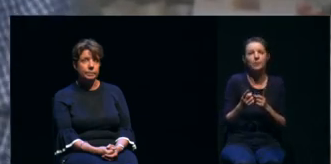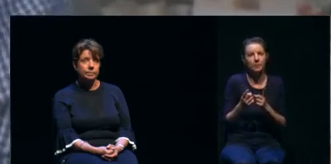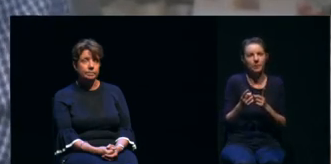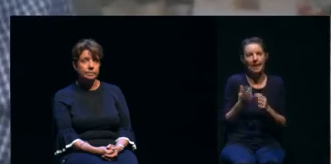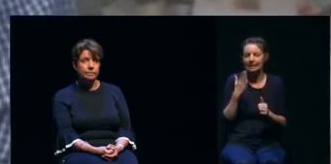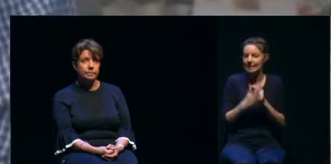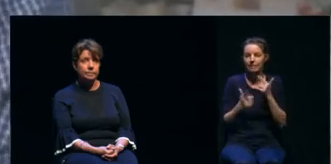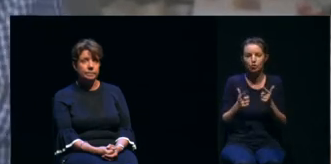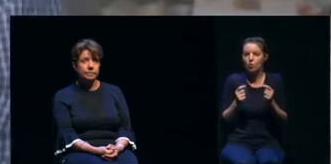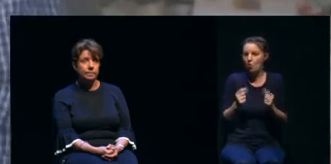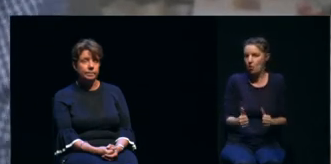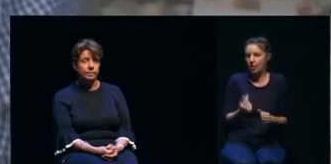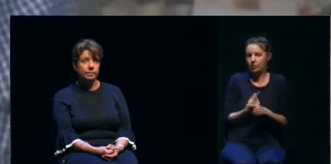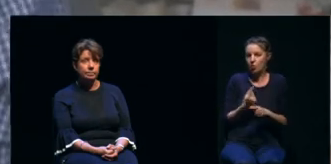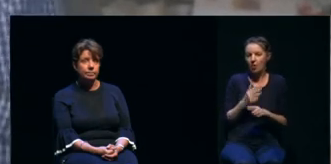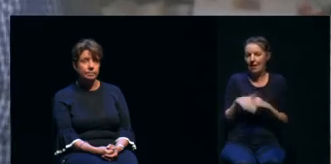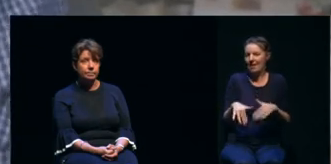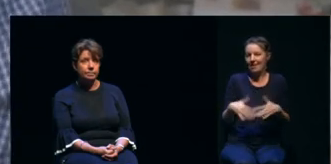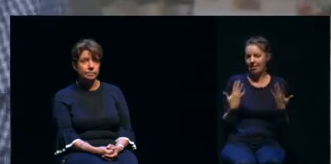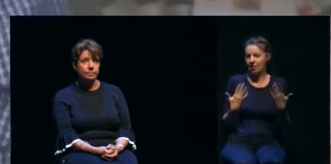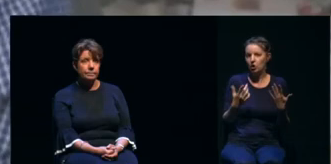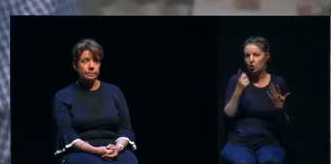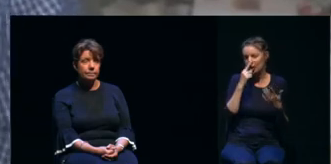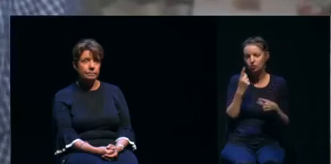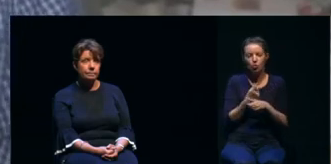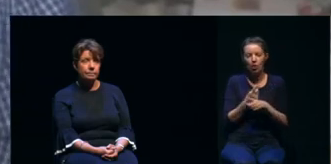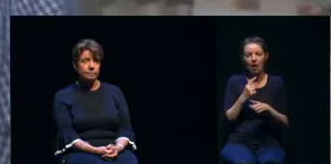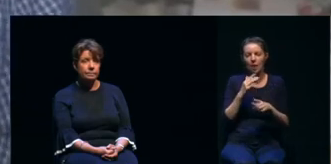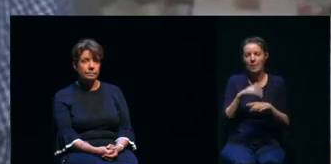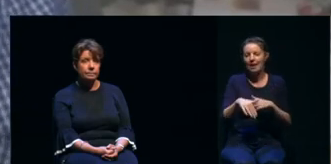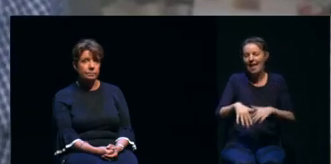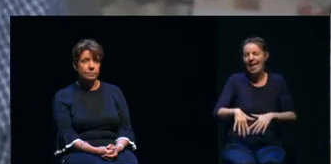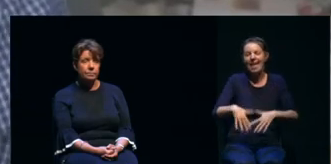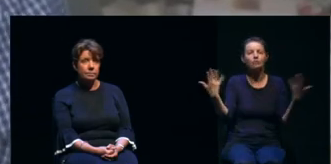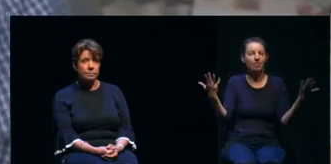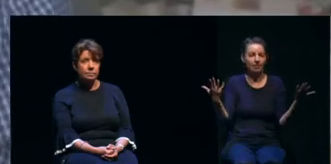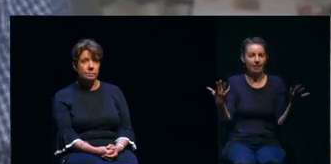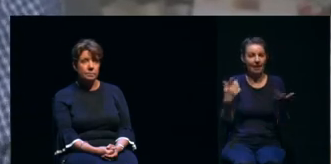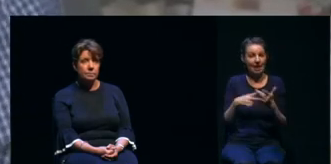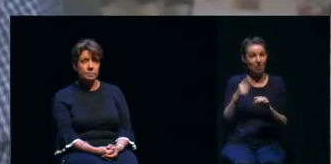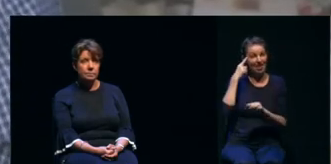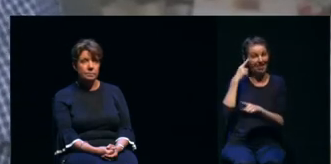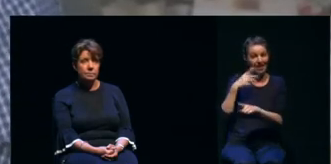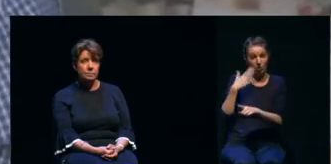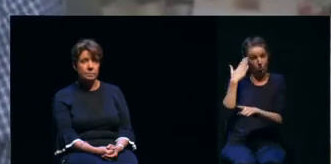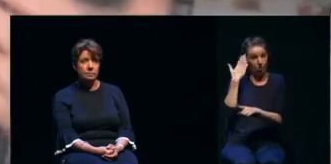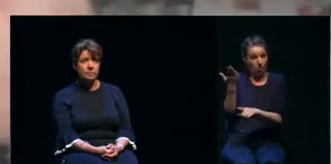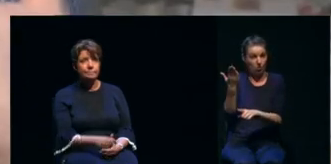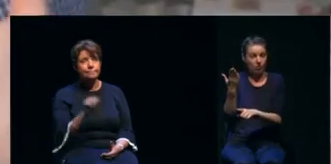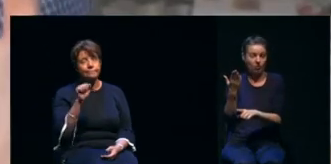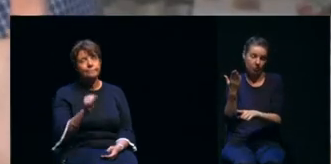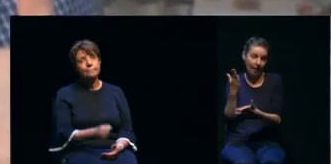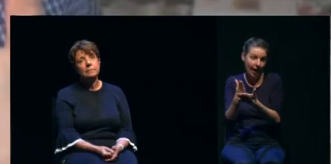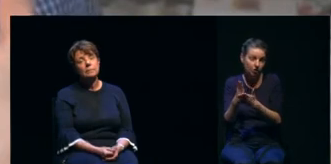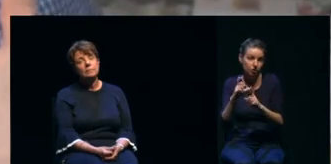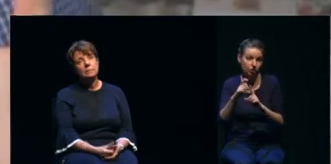It's never too early to talk about any of these things. Talk to your girls about everything, because if you think they don't know about it yet, they do. Yeah. Like, you know,